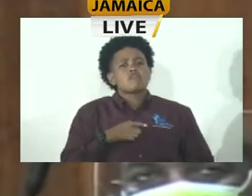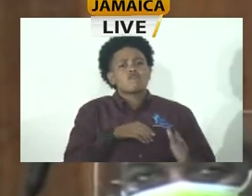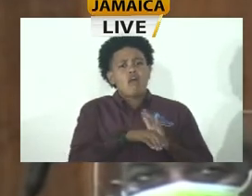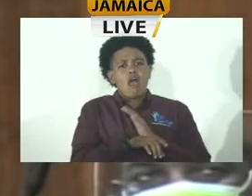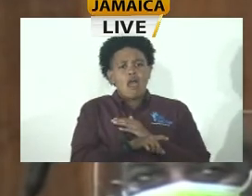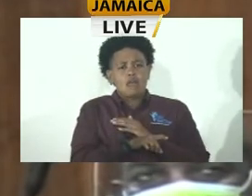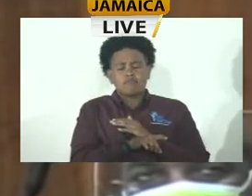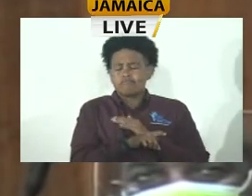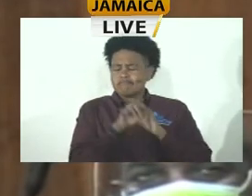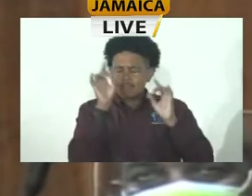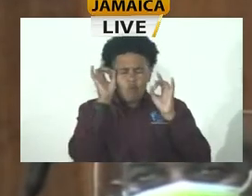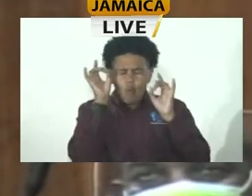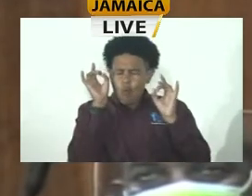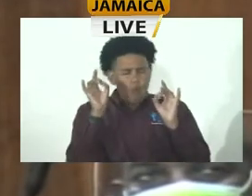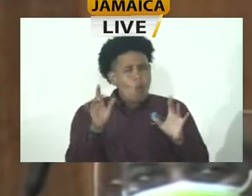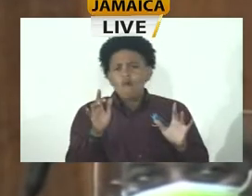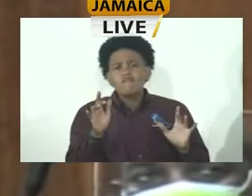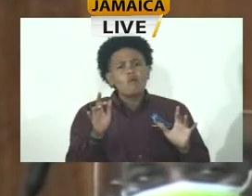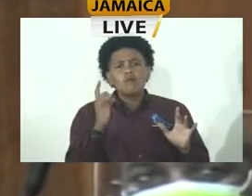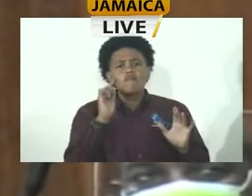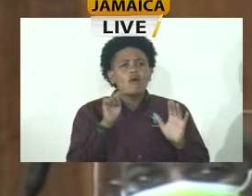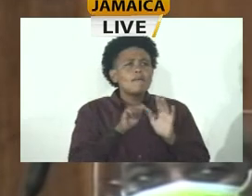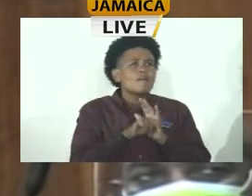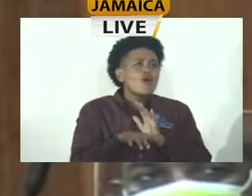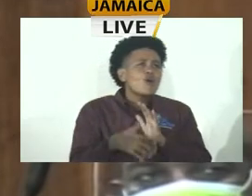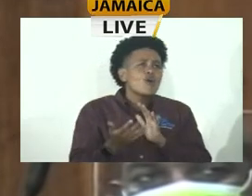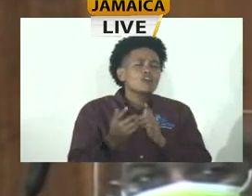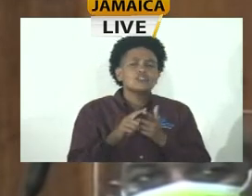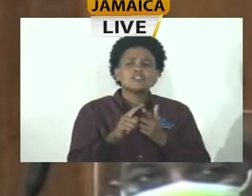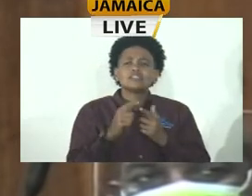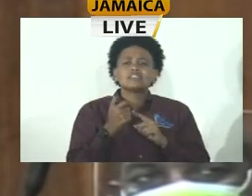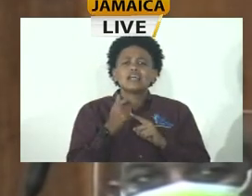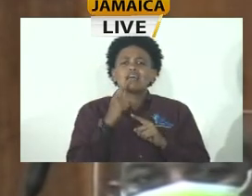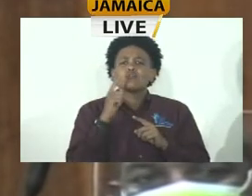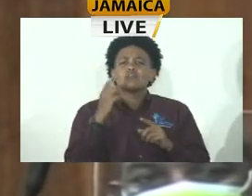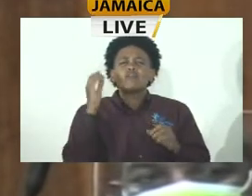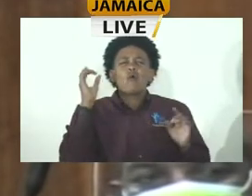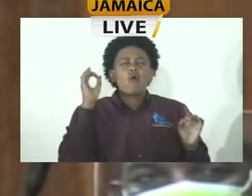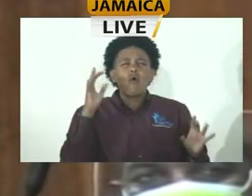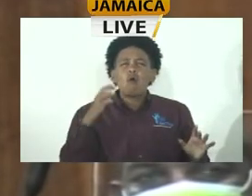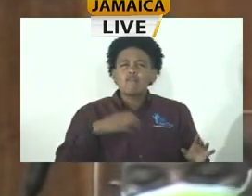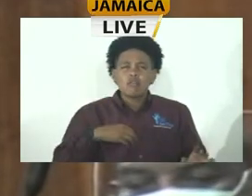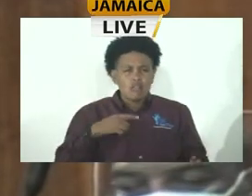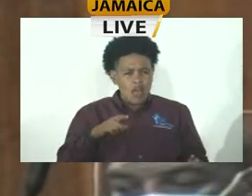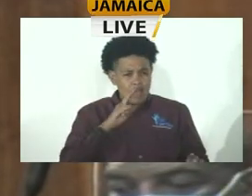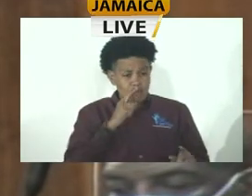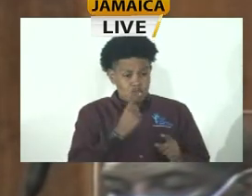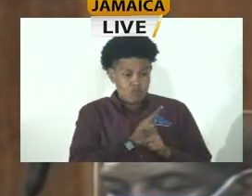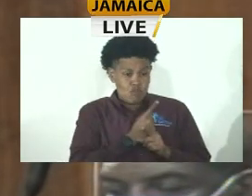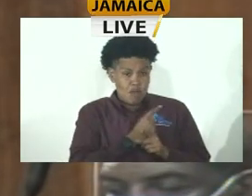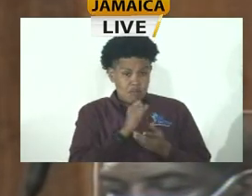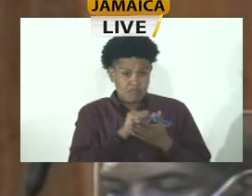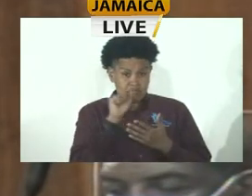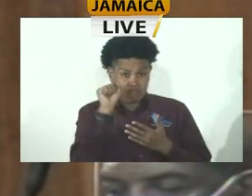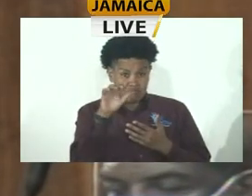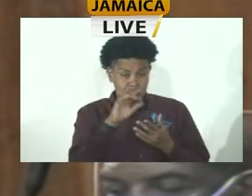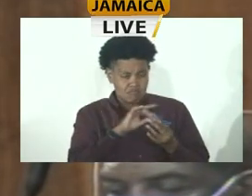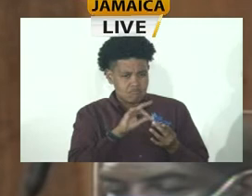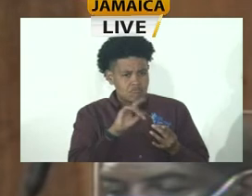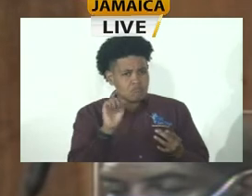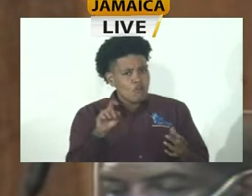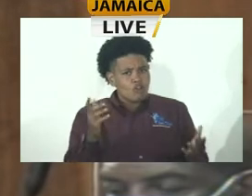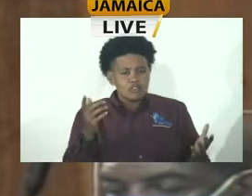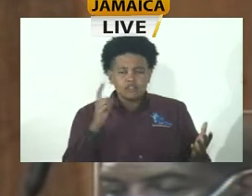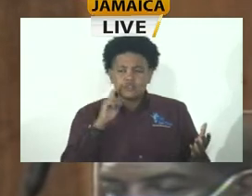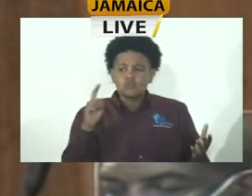crimes for murders that are so gross the proper signal must be sent to